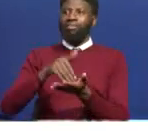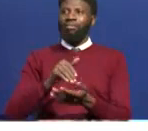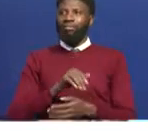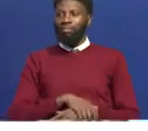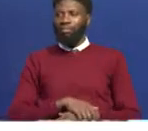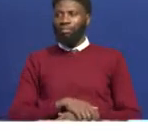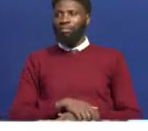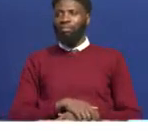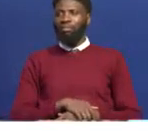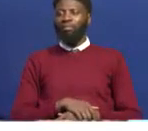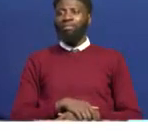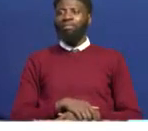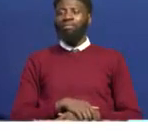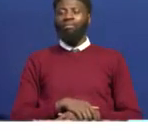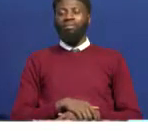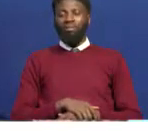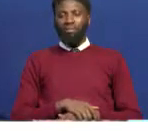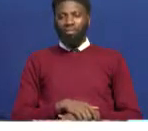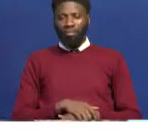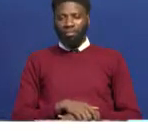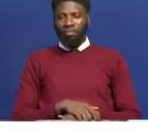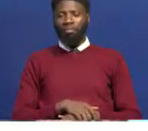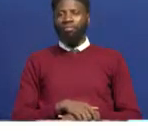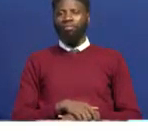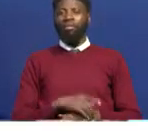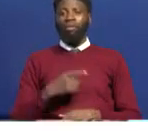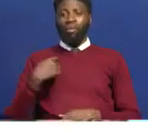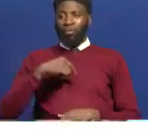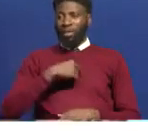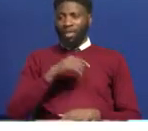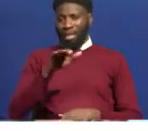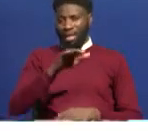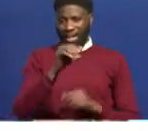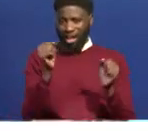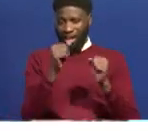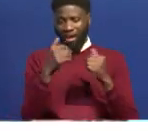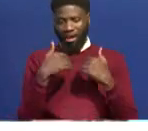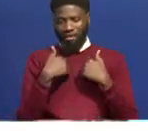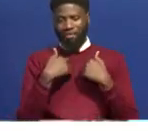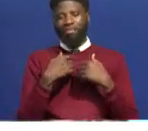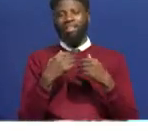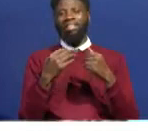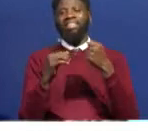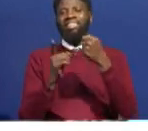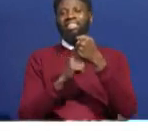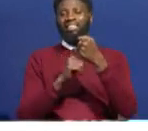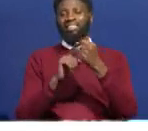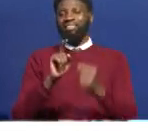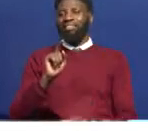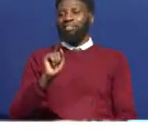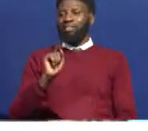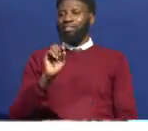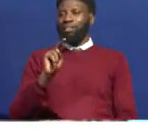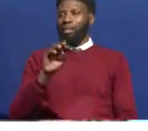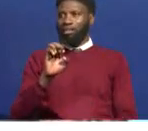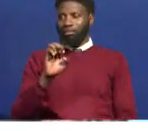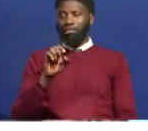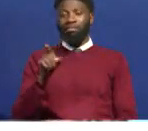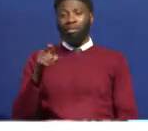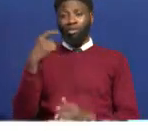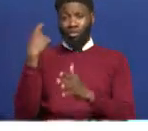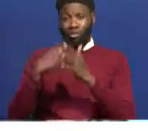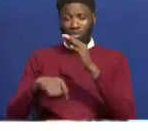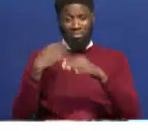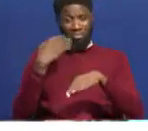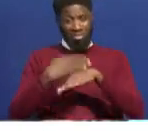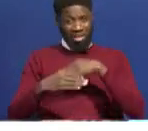about 85 square meters. We have a cold room that is 6 metric tons capacity. The value of the investments is slightly more than